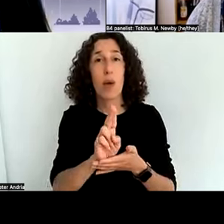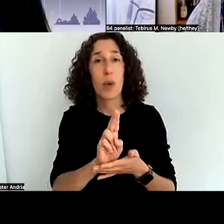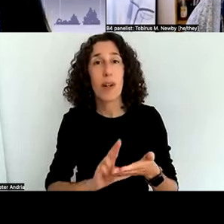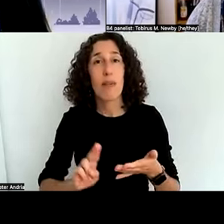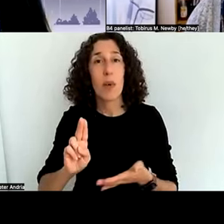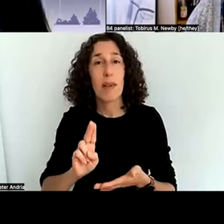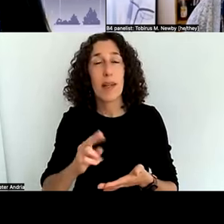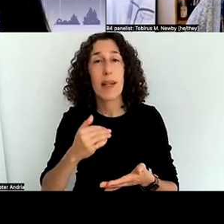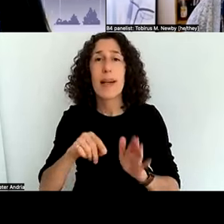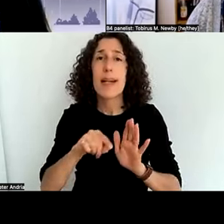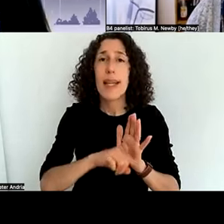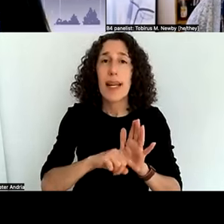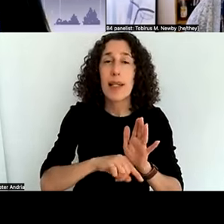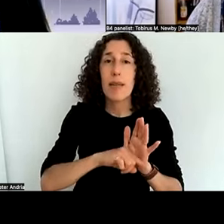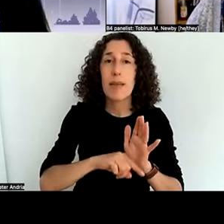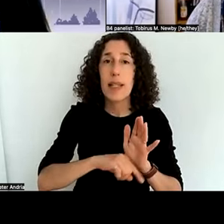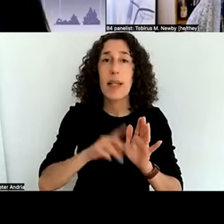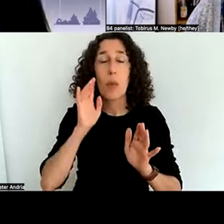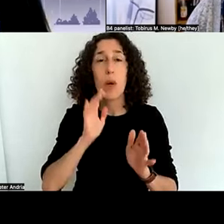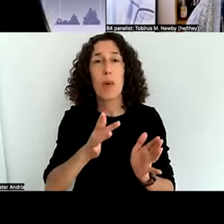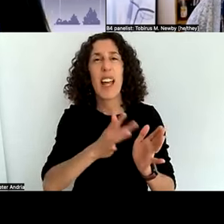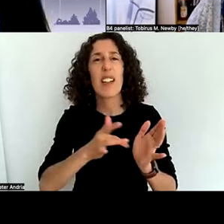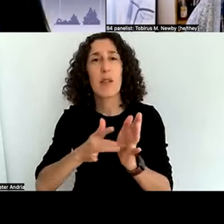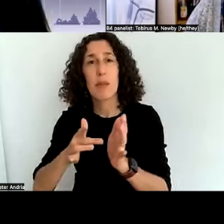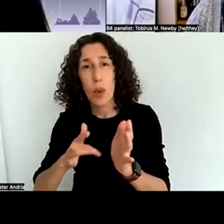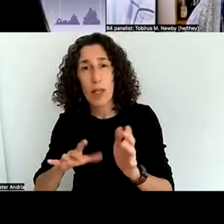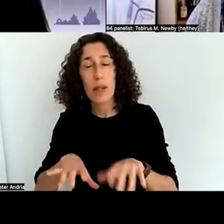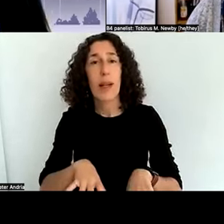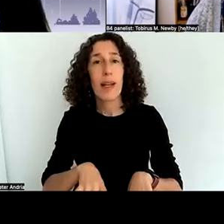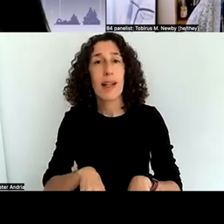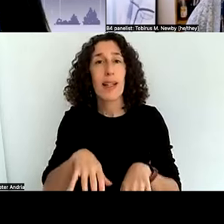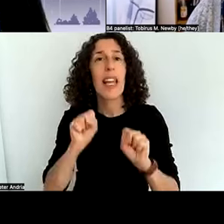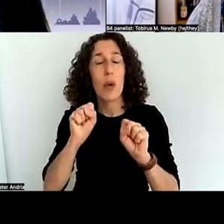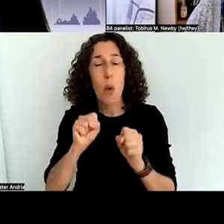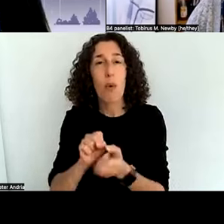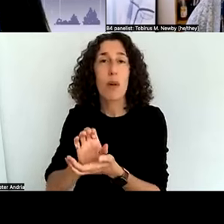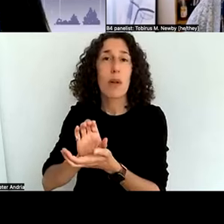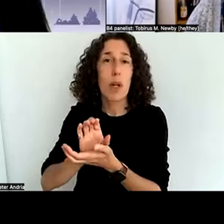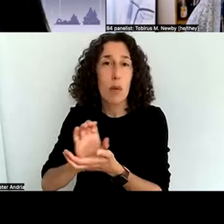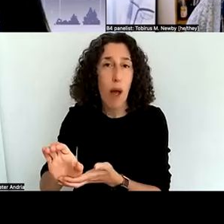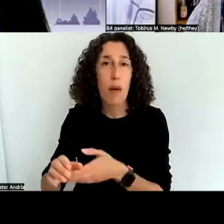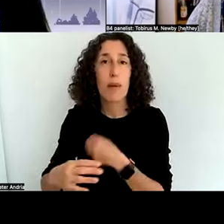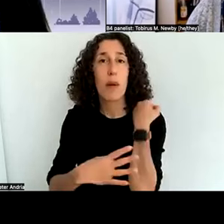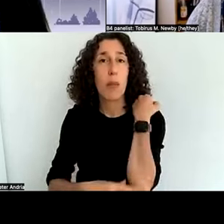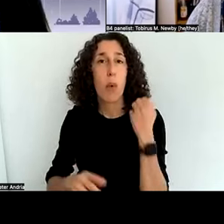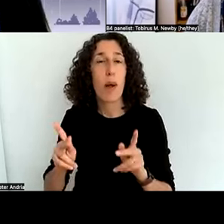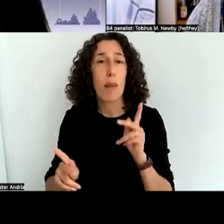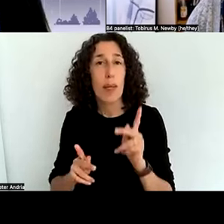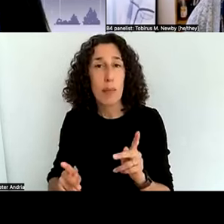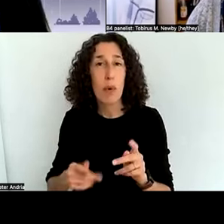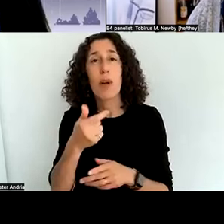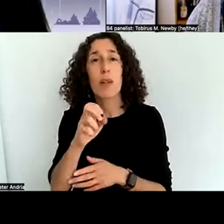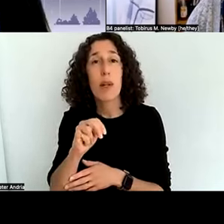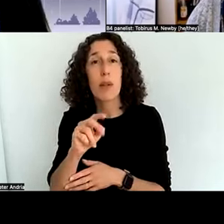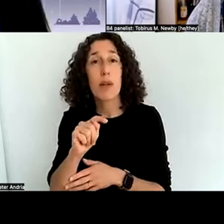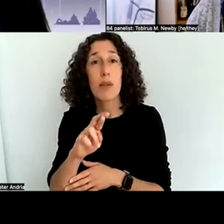and gentrifies, and wondering what it might look like for a place like this to be different, and what's even possible within the confines of the institution that we have right now.